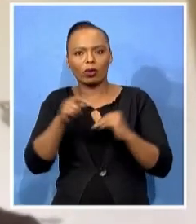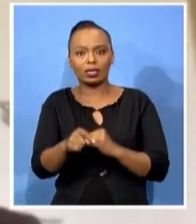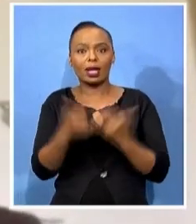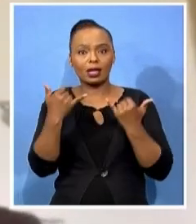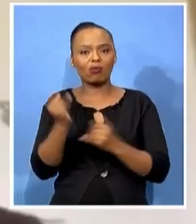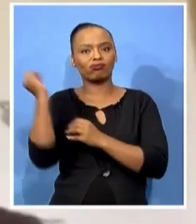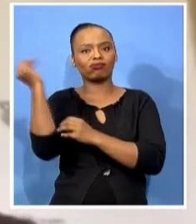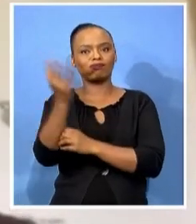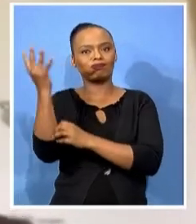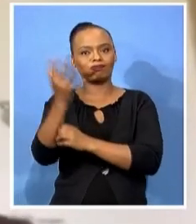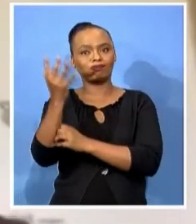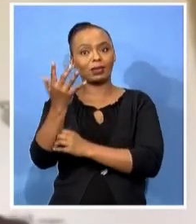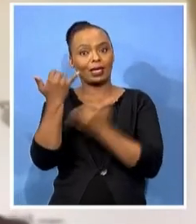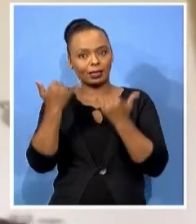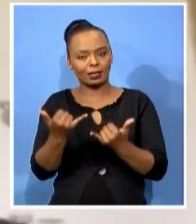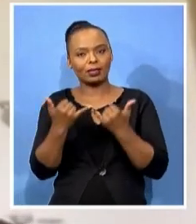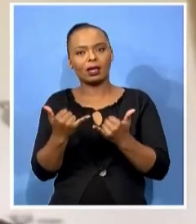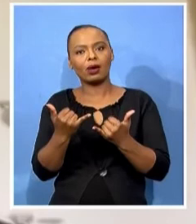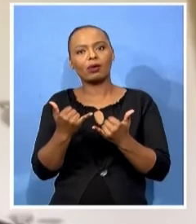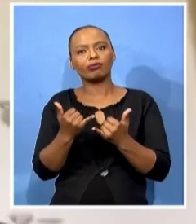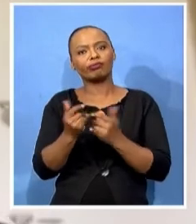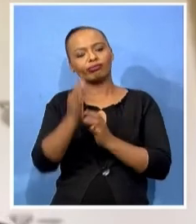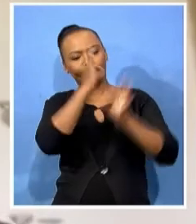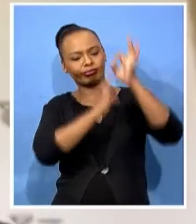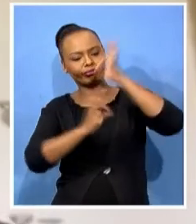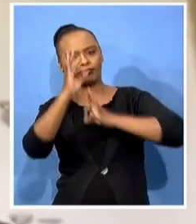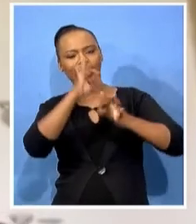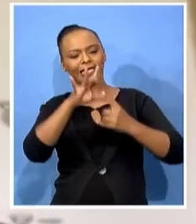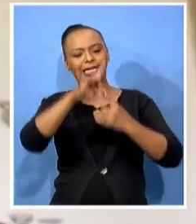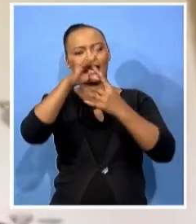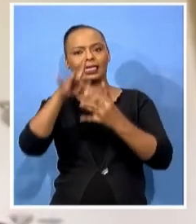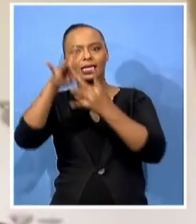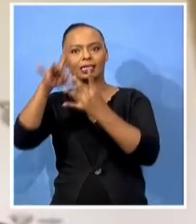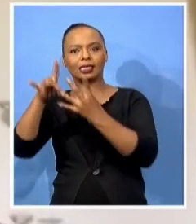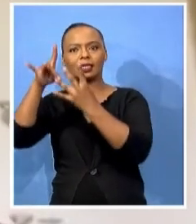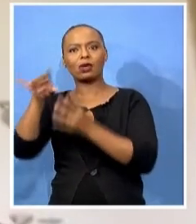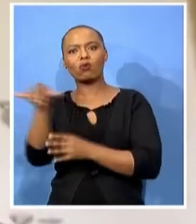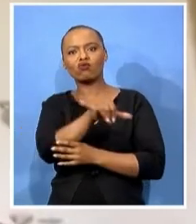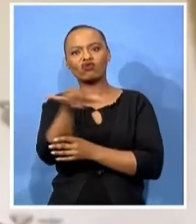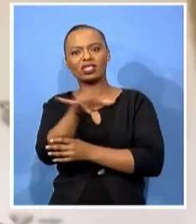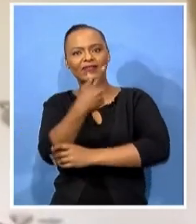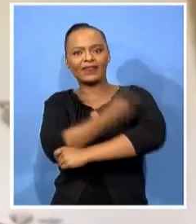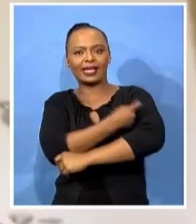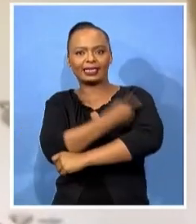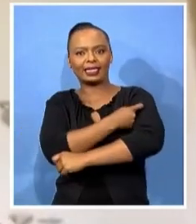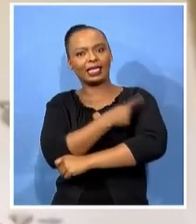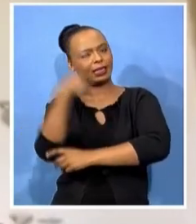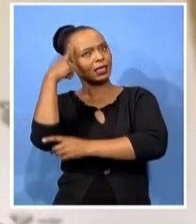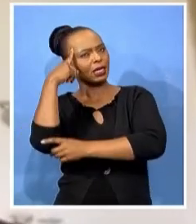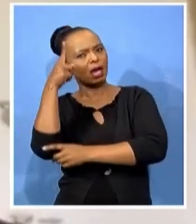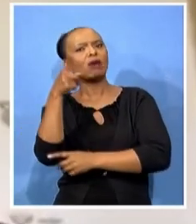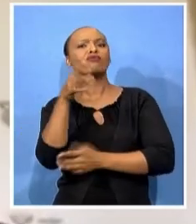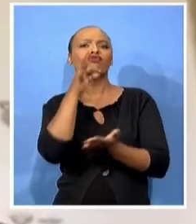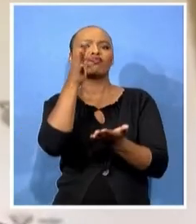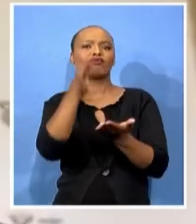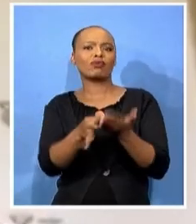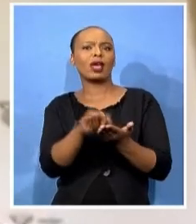of selection process of which vaccines we thought needed to be considered, as advised by our Ministerial Advisory Committee.